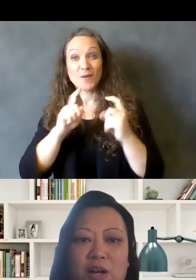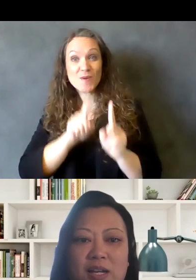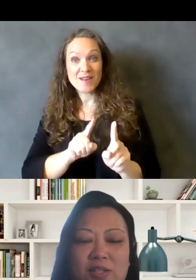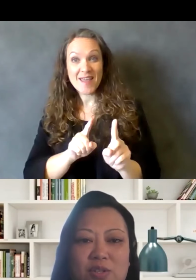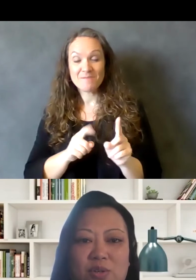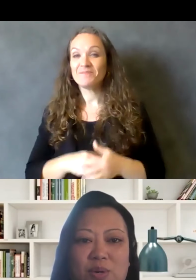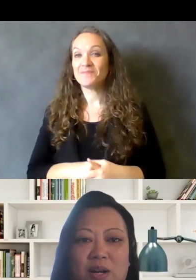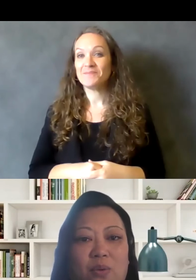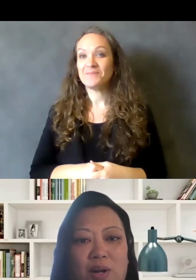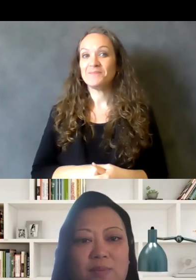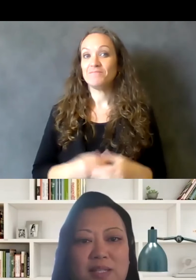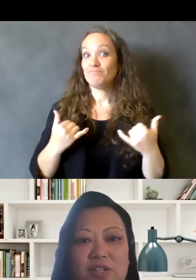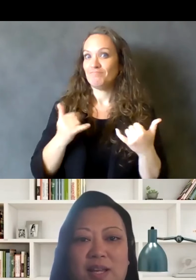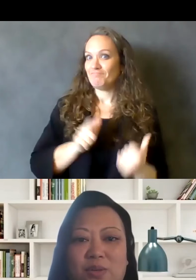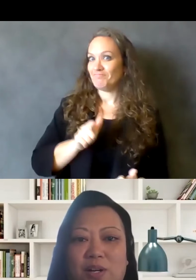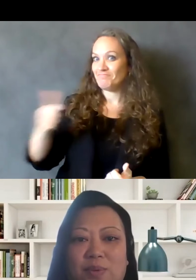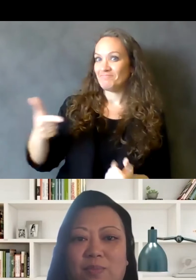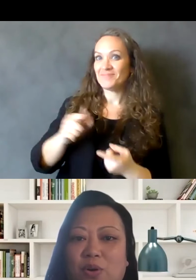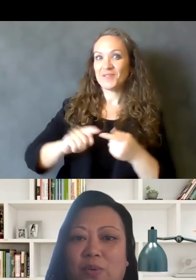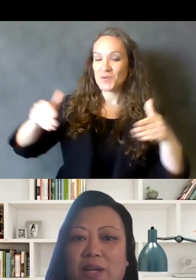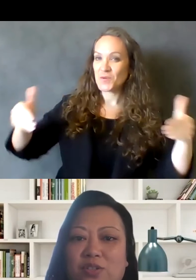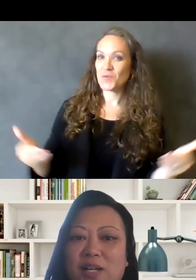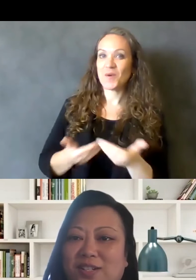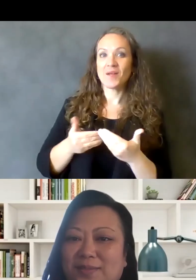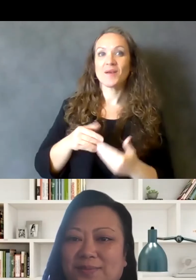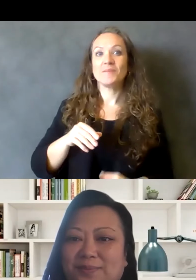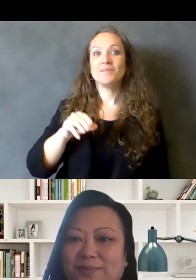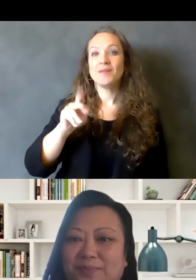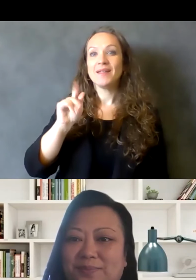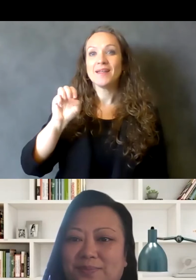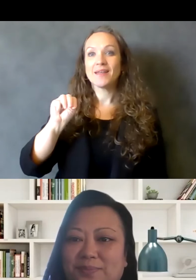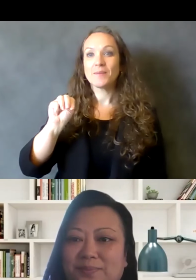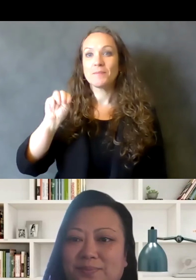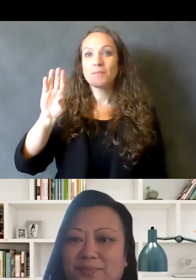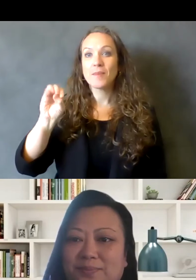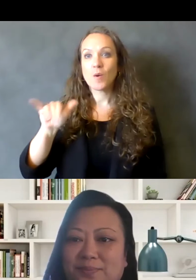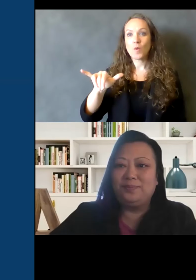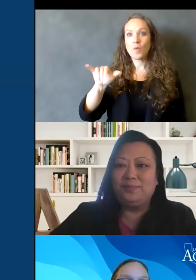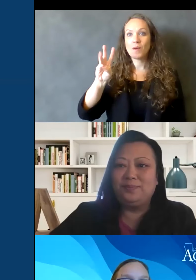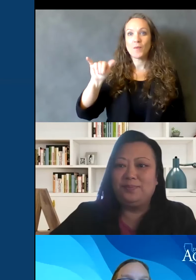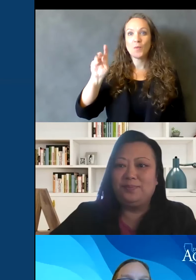move on to our welcome message. I'd like to welcome Kim McCoy-Wade, our director.